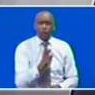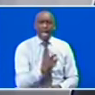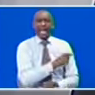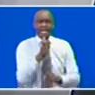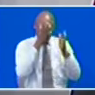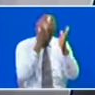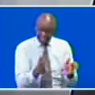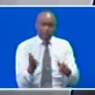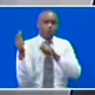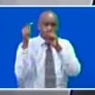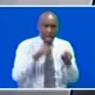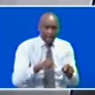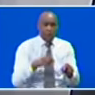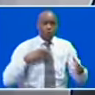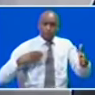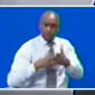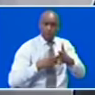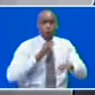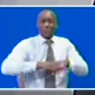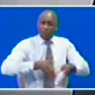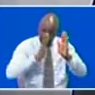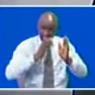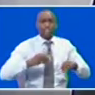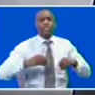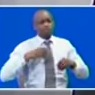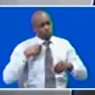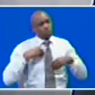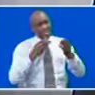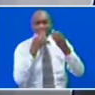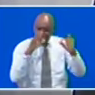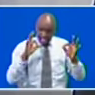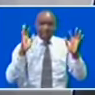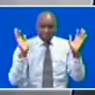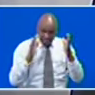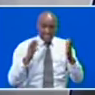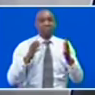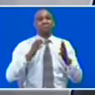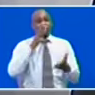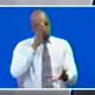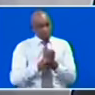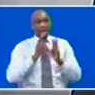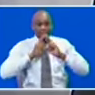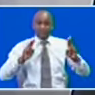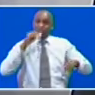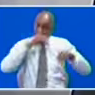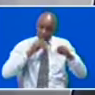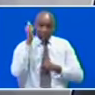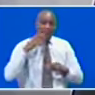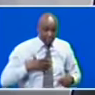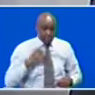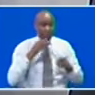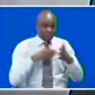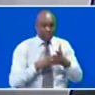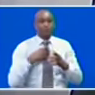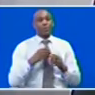anybody who stands in the way of us delivering free, fair, credible, and peaceful elections to the Kenyan people, we'll